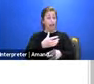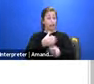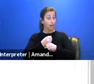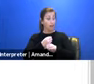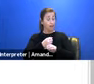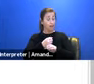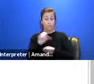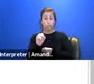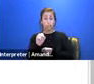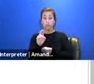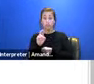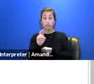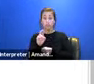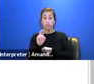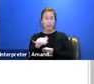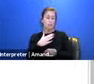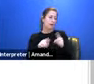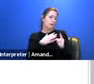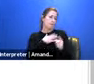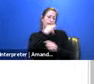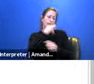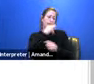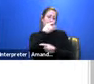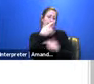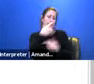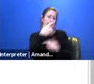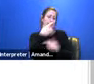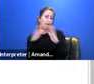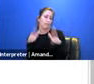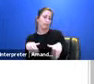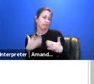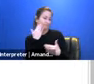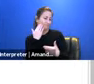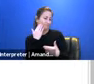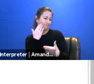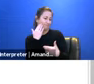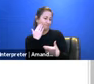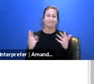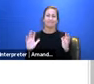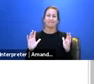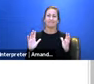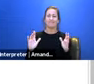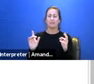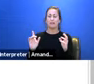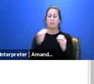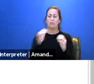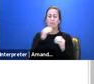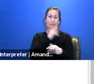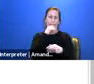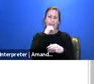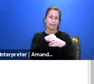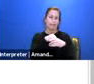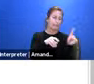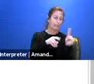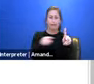but my kids are gone and I don't have any more kids that are gonna be going through K-8. So it's really, I think you need to